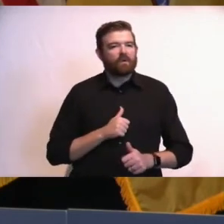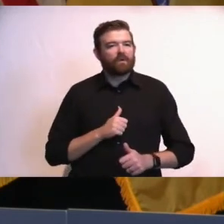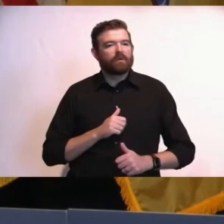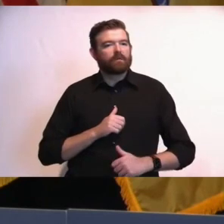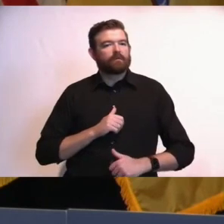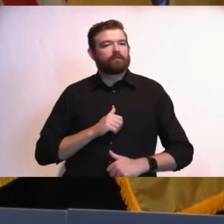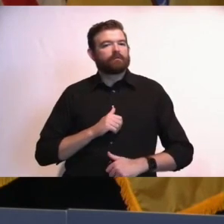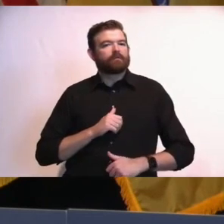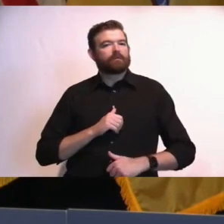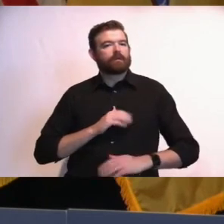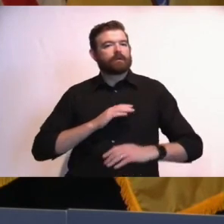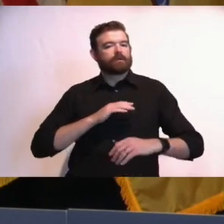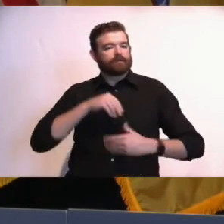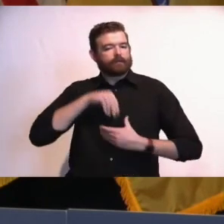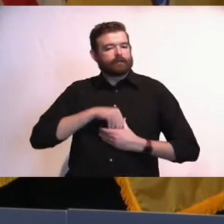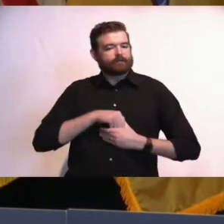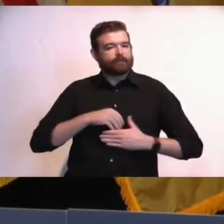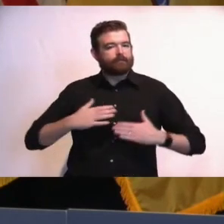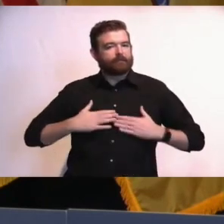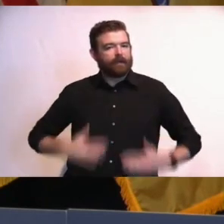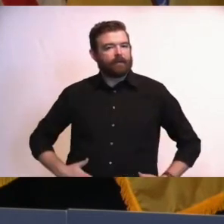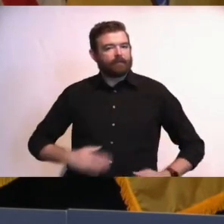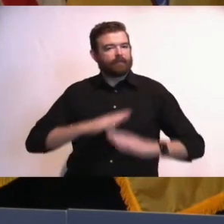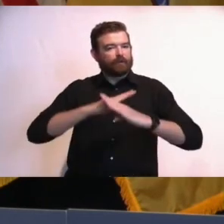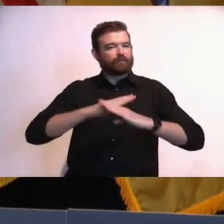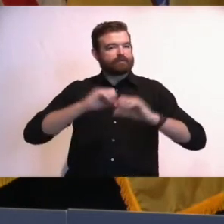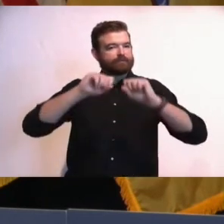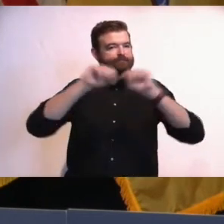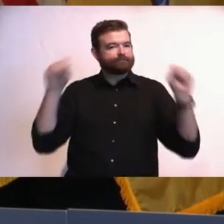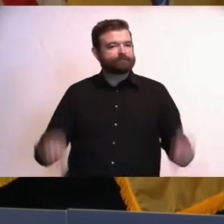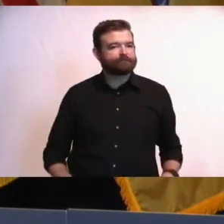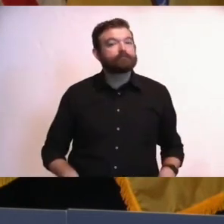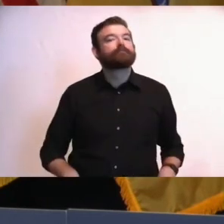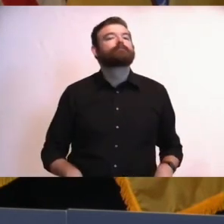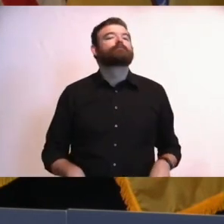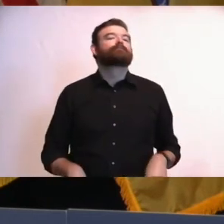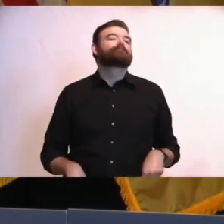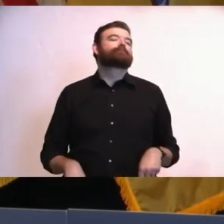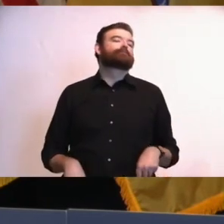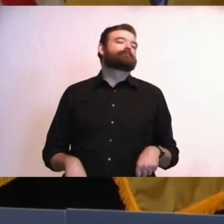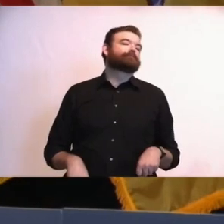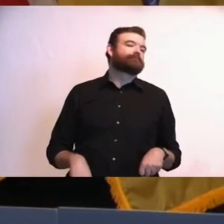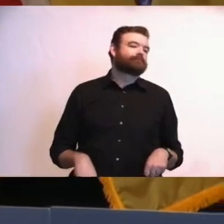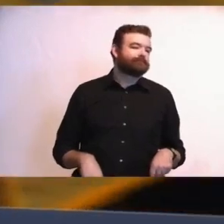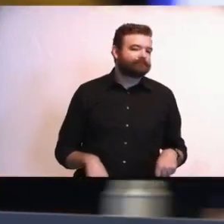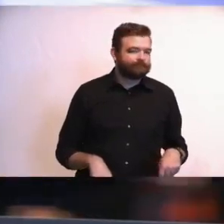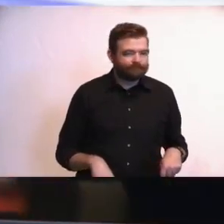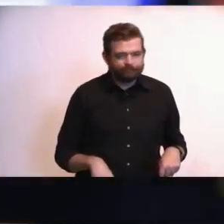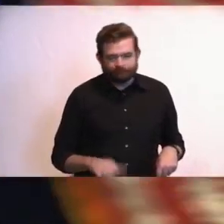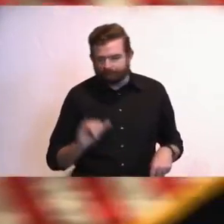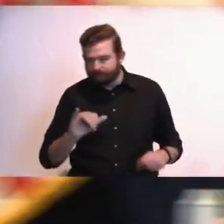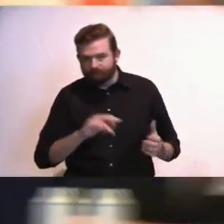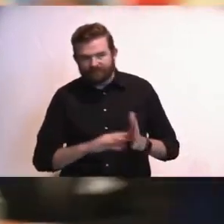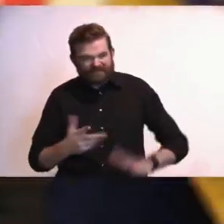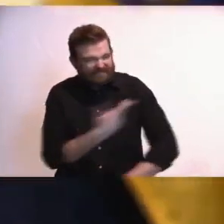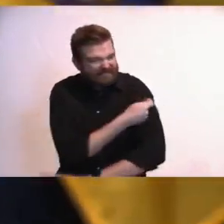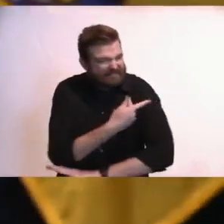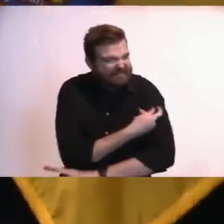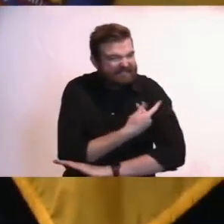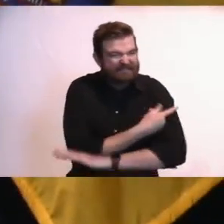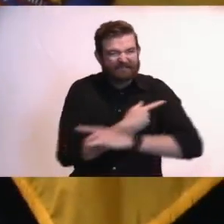why, again, it gets back to us just taking all of our preventive measures. Yeah, interestingly, Tina,